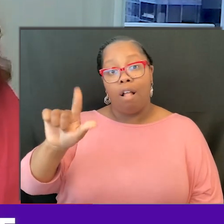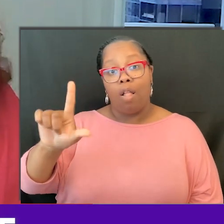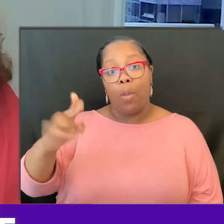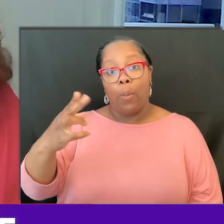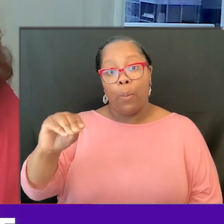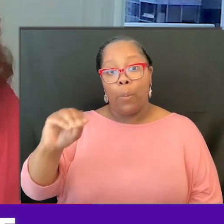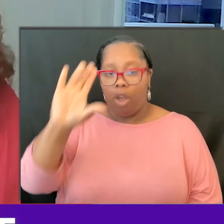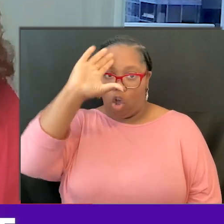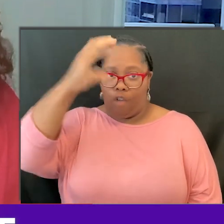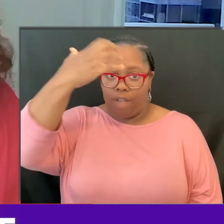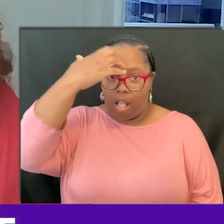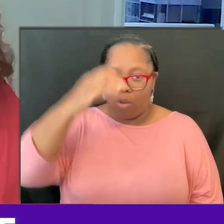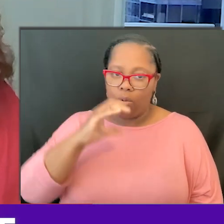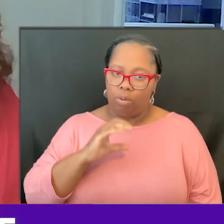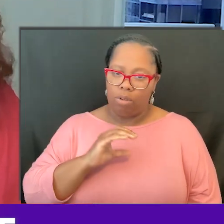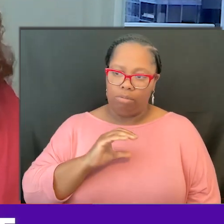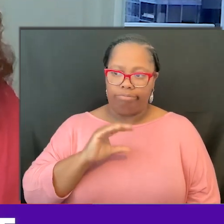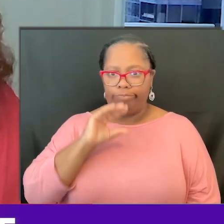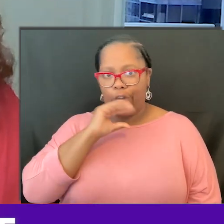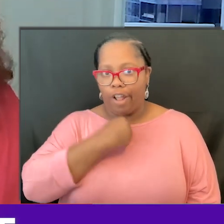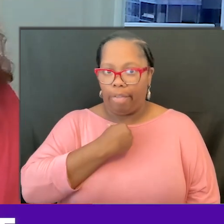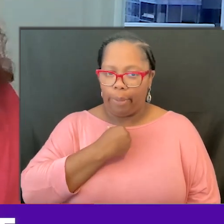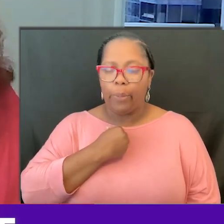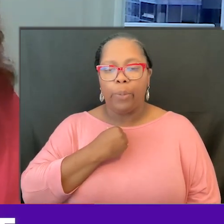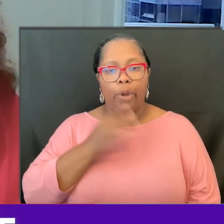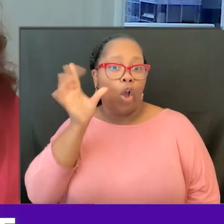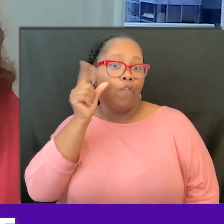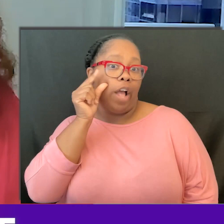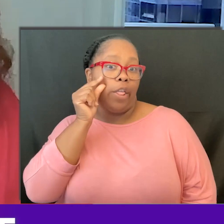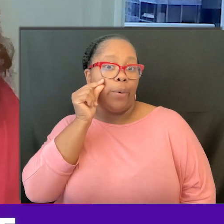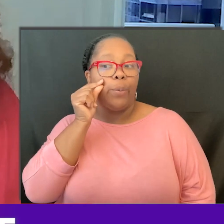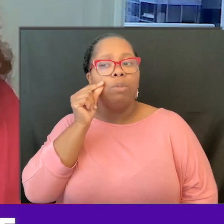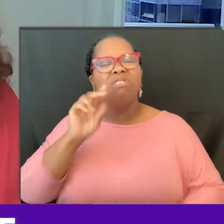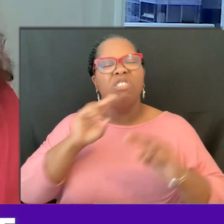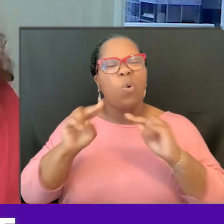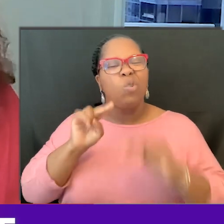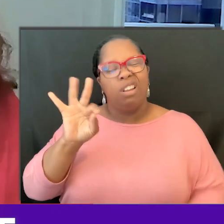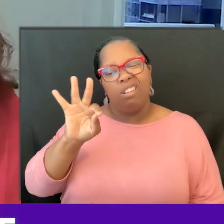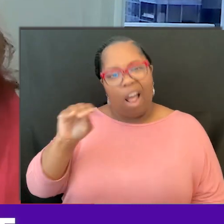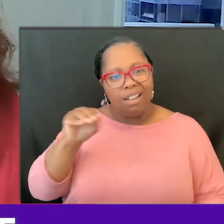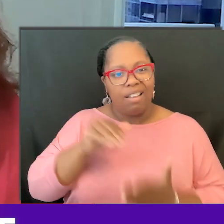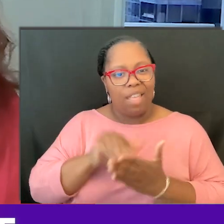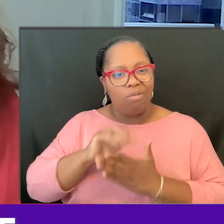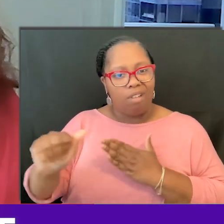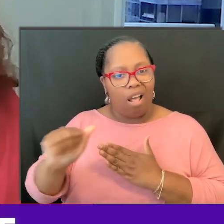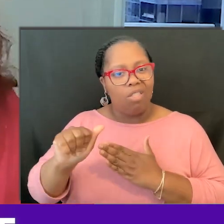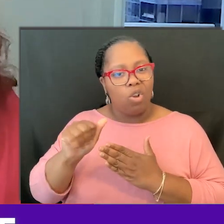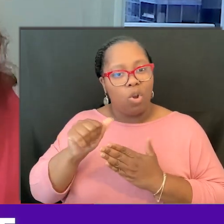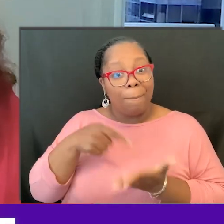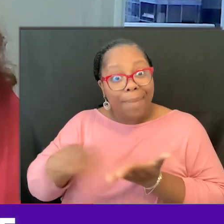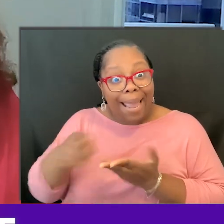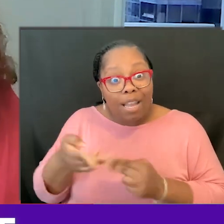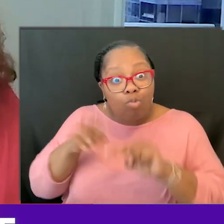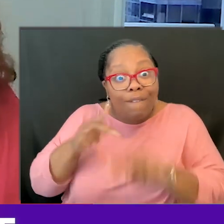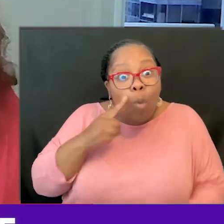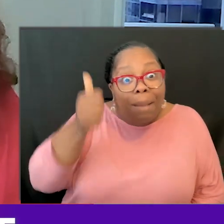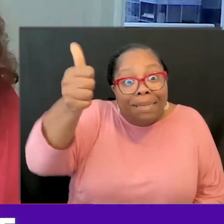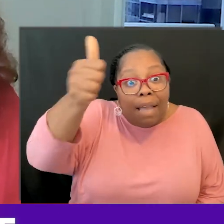a $90,000 increase to his own salary and who makes